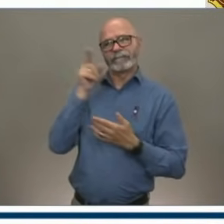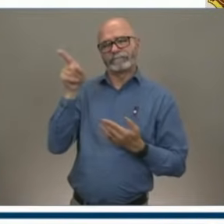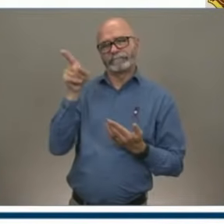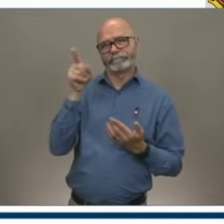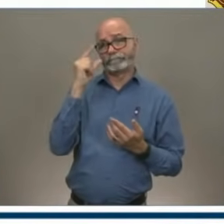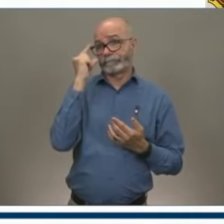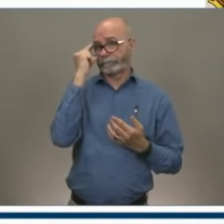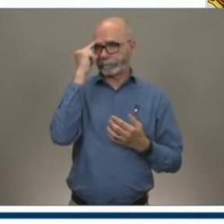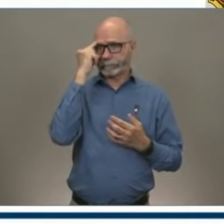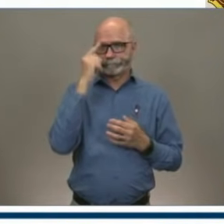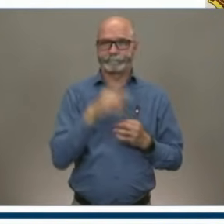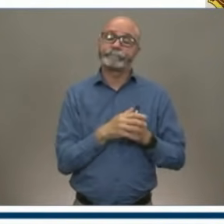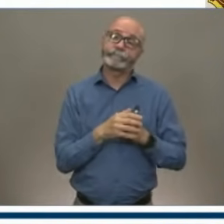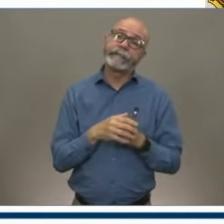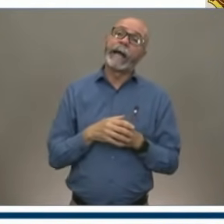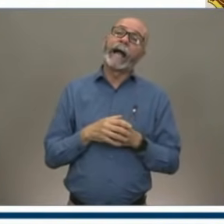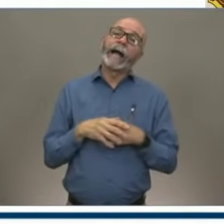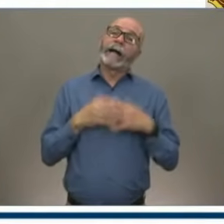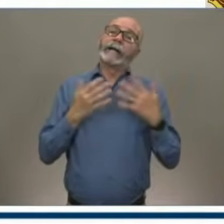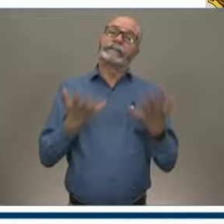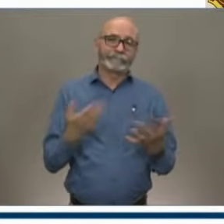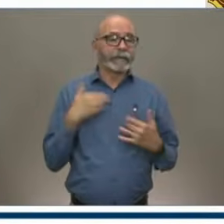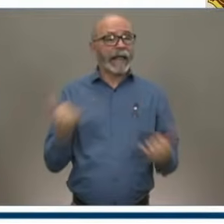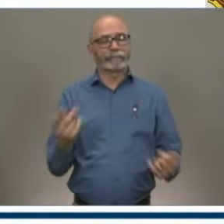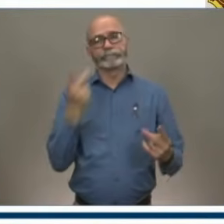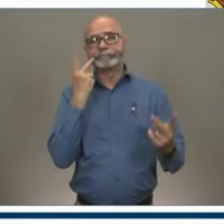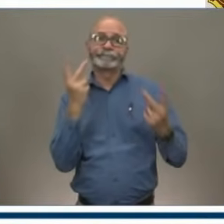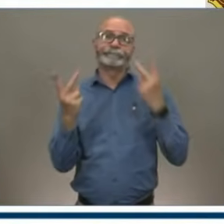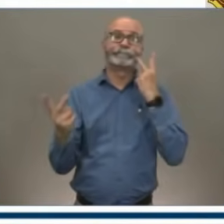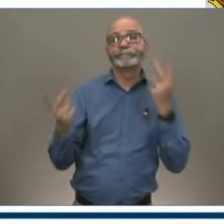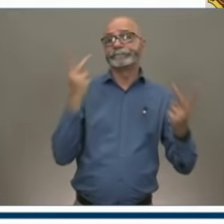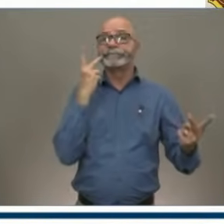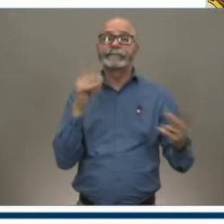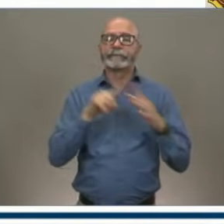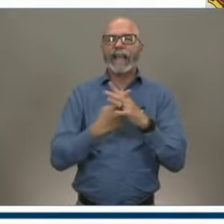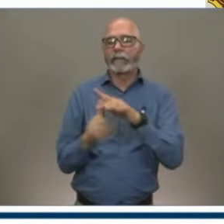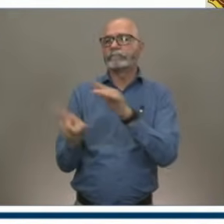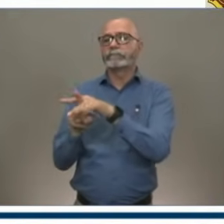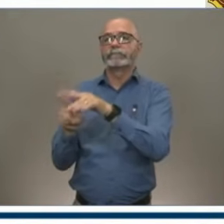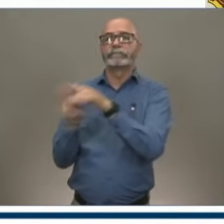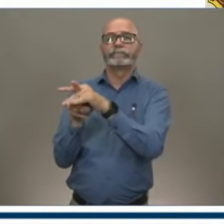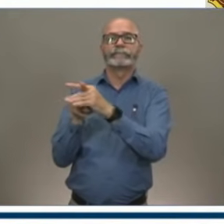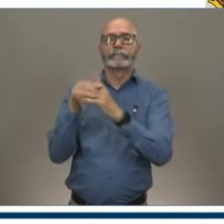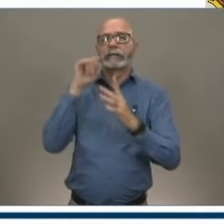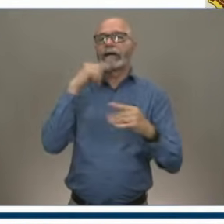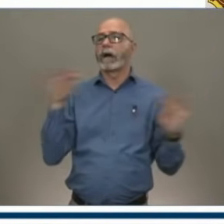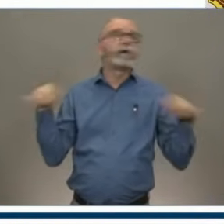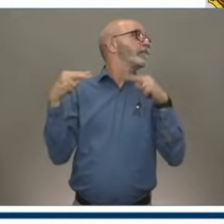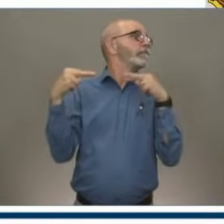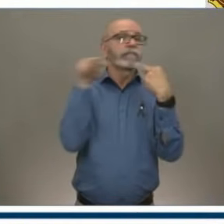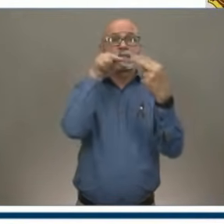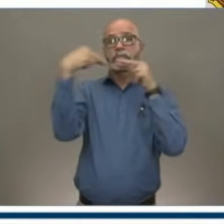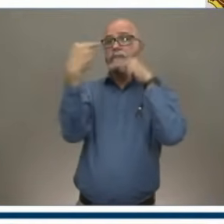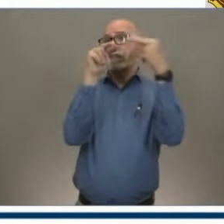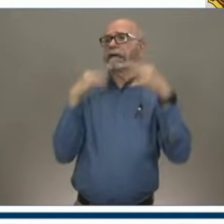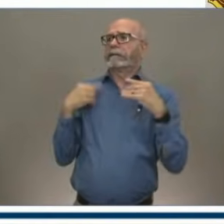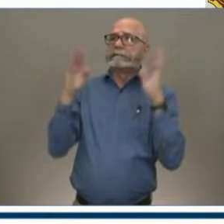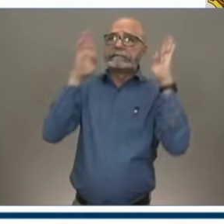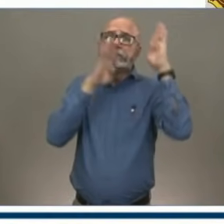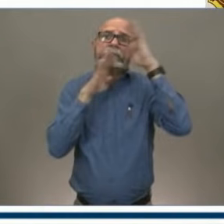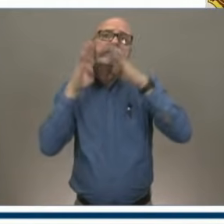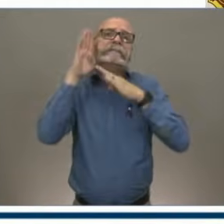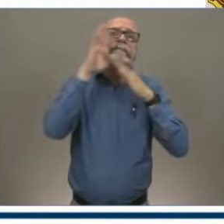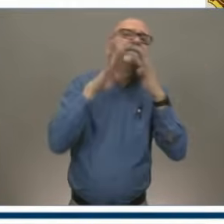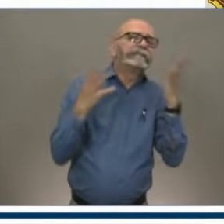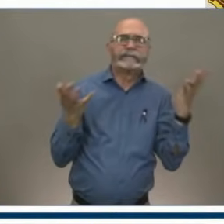no surprise to you that as we see more cases in schools, people's concern levels start to go up. And so could you speak a bit in general